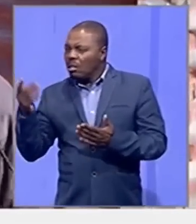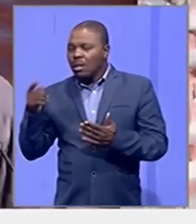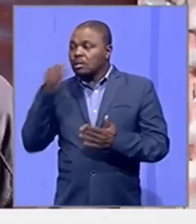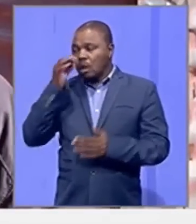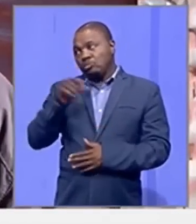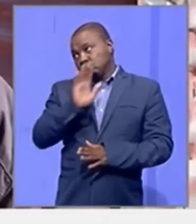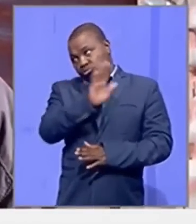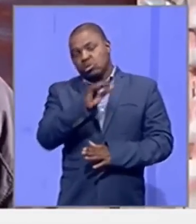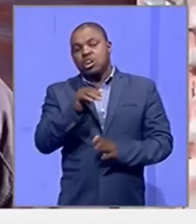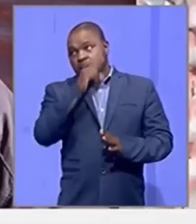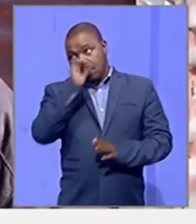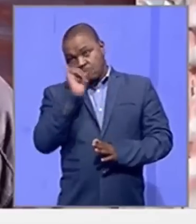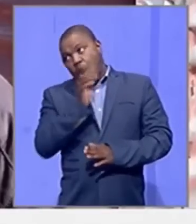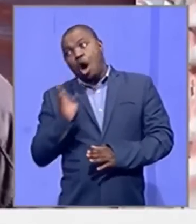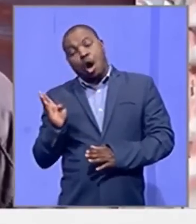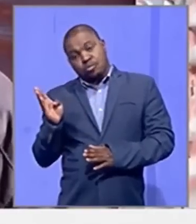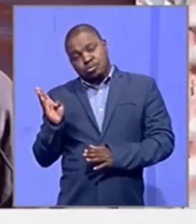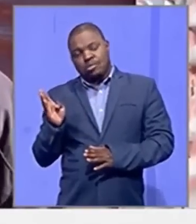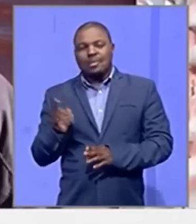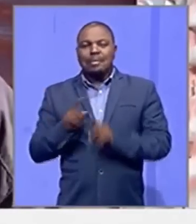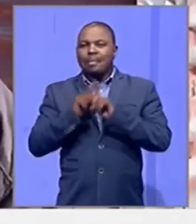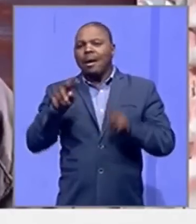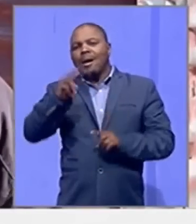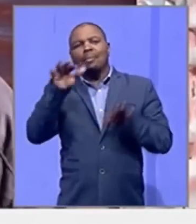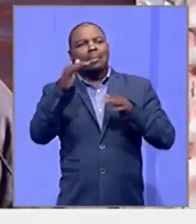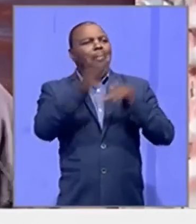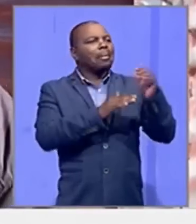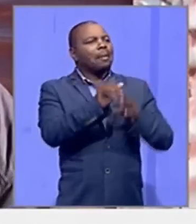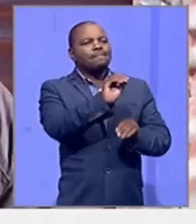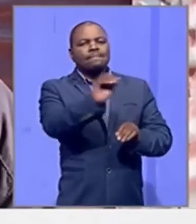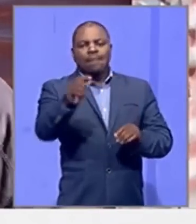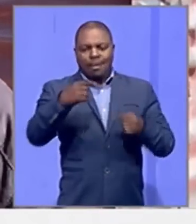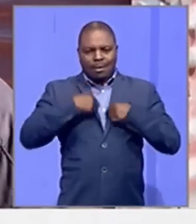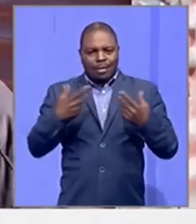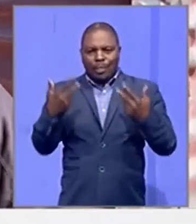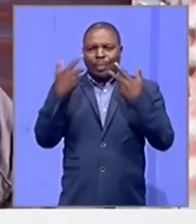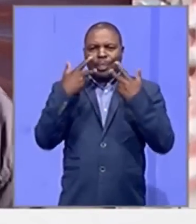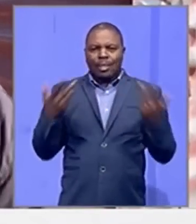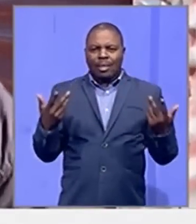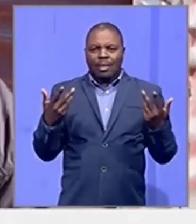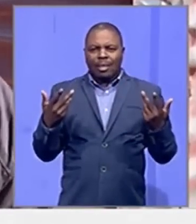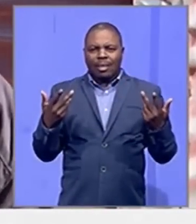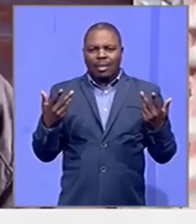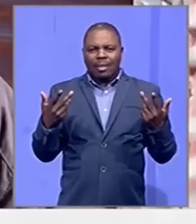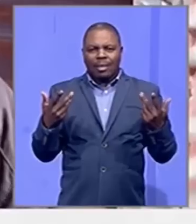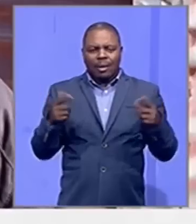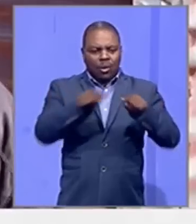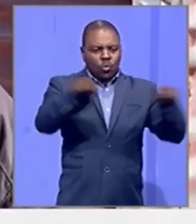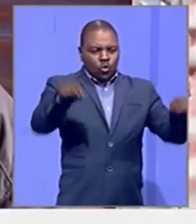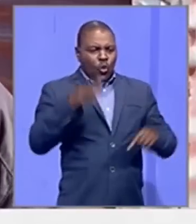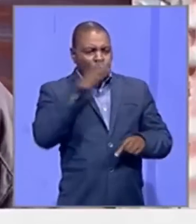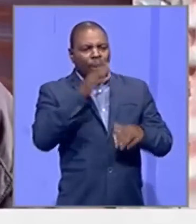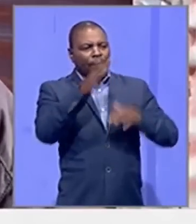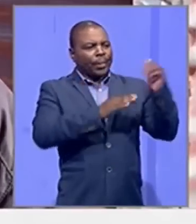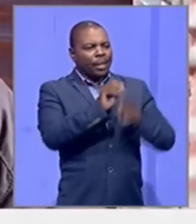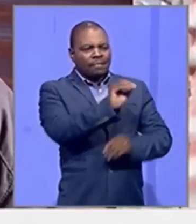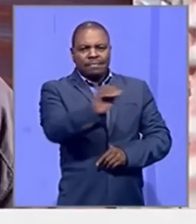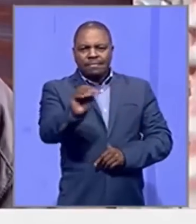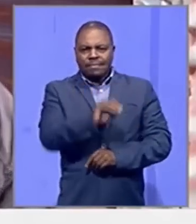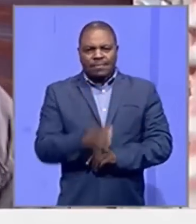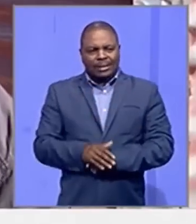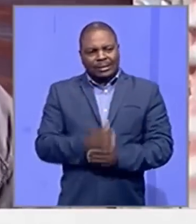mara go diragala selo still ba agela batho matšhatara mo ba no ntloga ba aga molaleng le gona go batho ba le gore ba bangwe